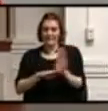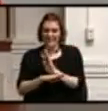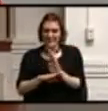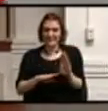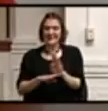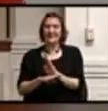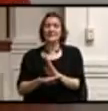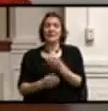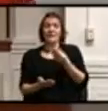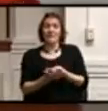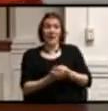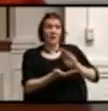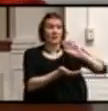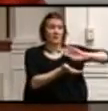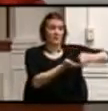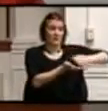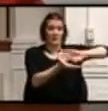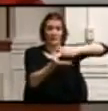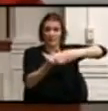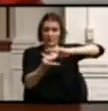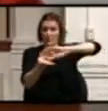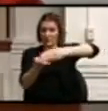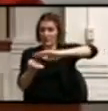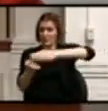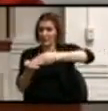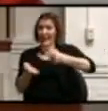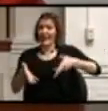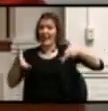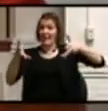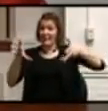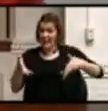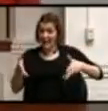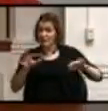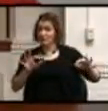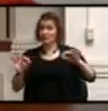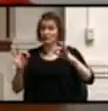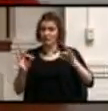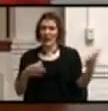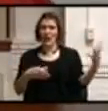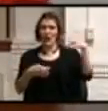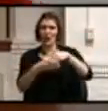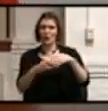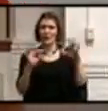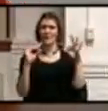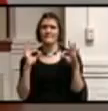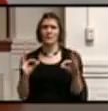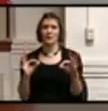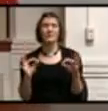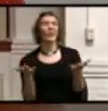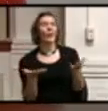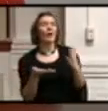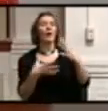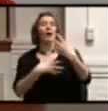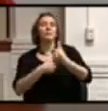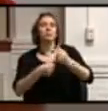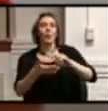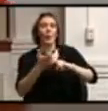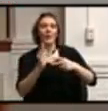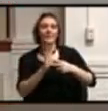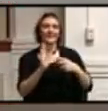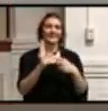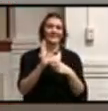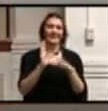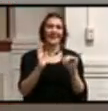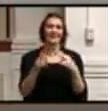each major fund, and the aggregate remaining fund information of the town of Brattleboro, Vermont. So basically, this is what's called